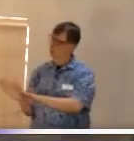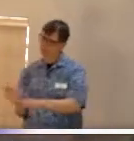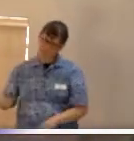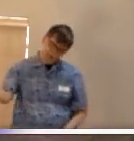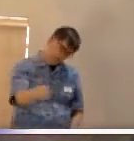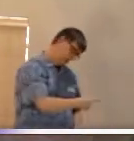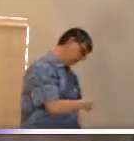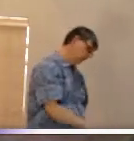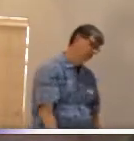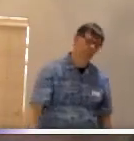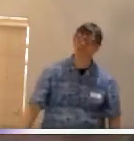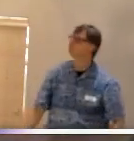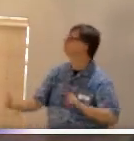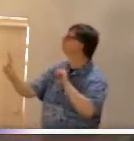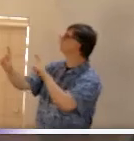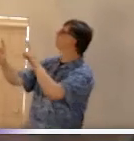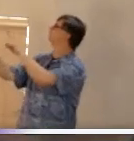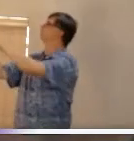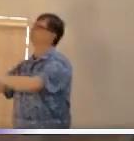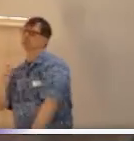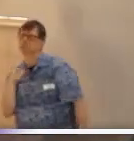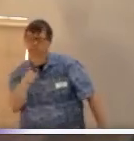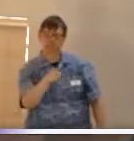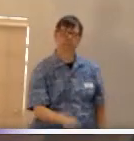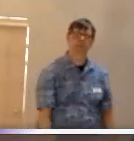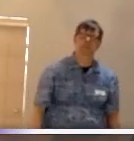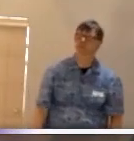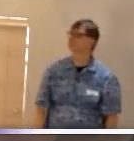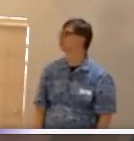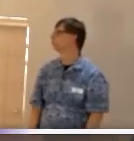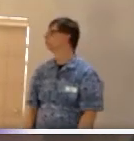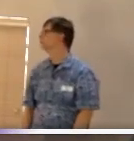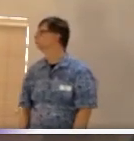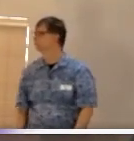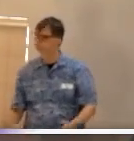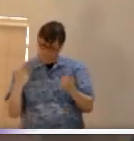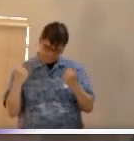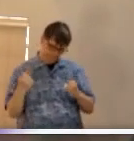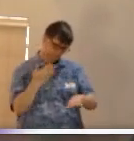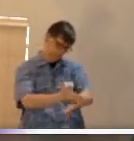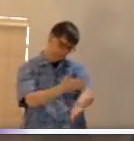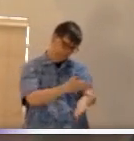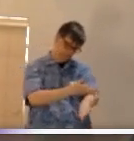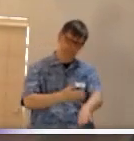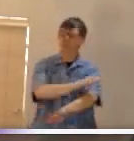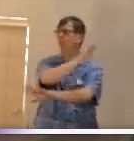talking about. And the vibration of you, the maybe the chakra centers, but that energy pattern that's always